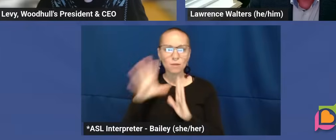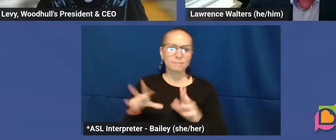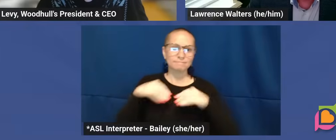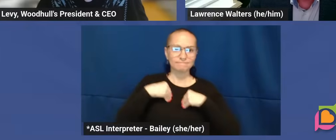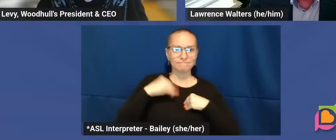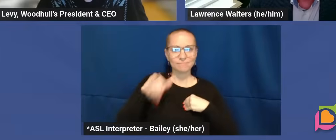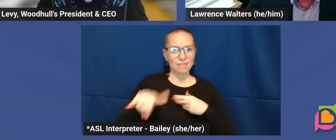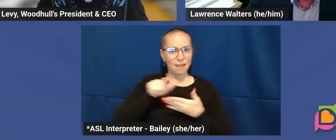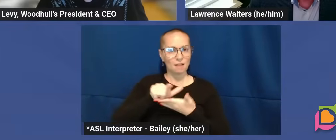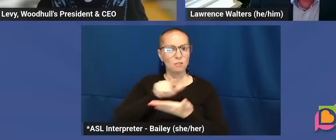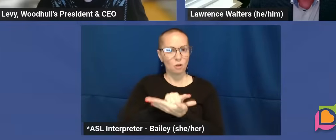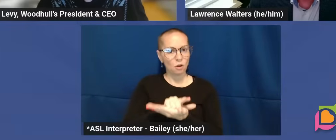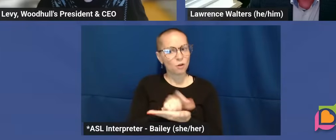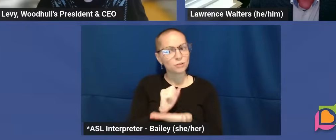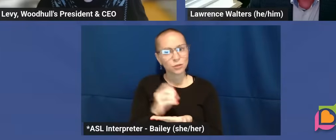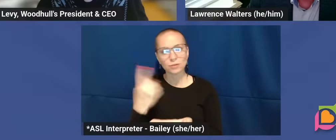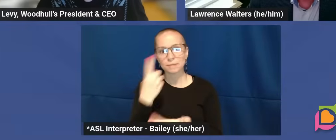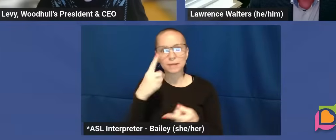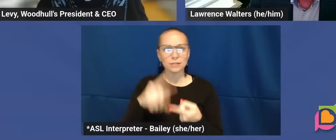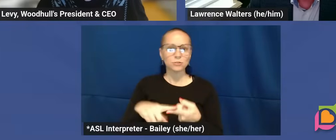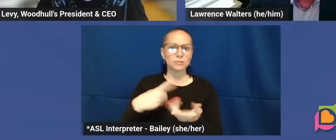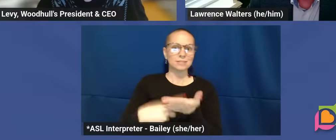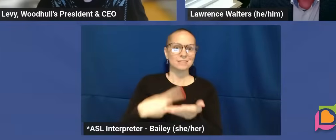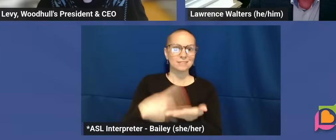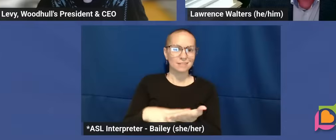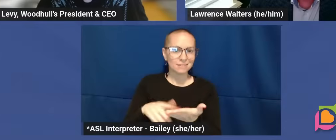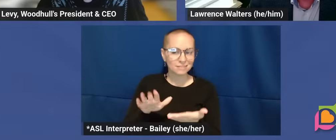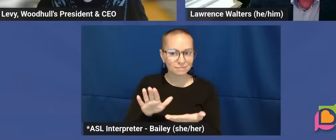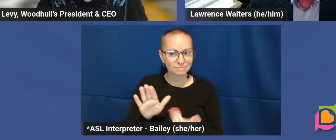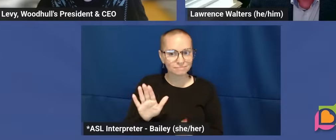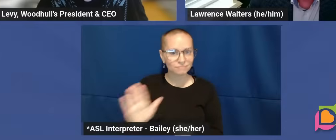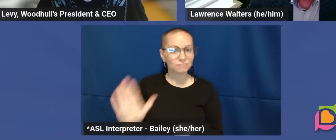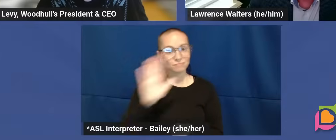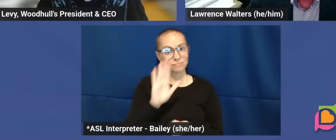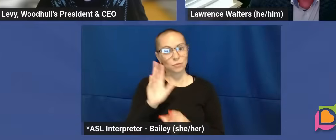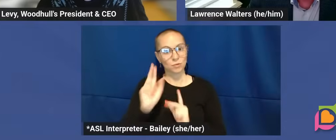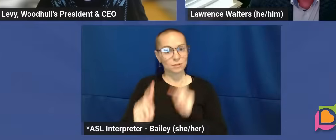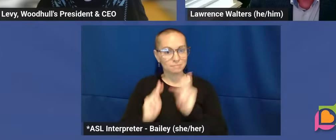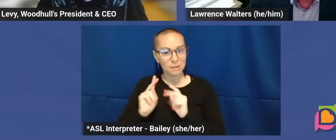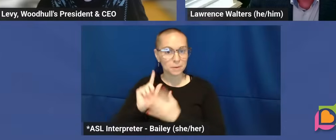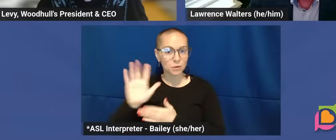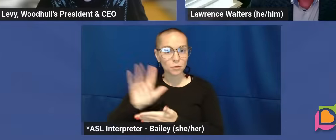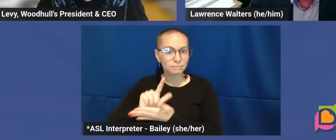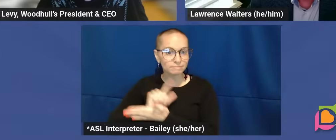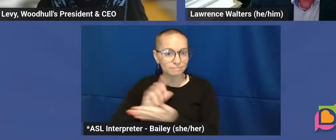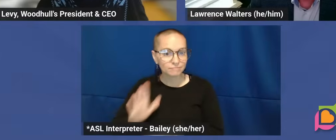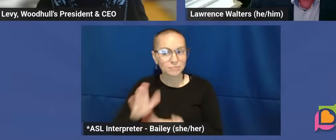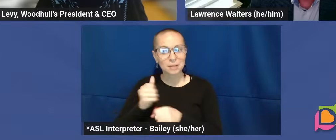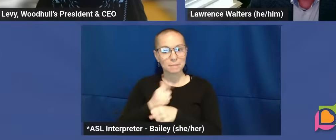to get your hands on, talk to your counsel, make sure your site is compliant and has been vetted.